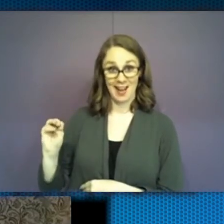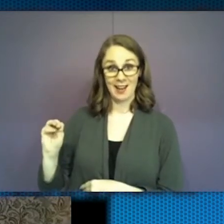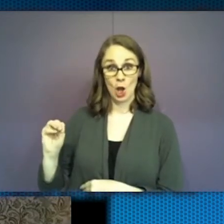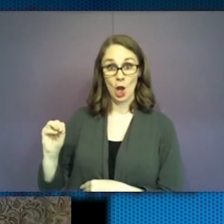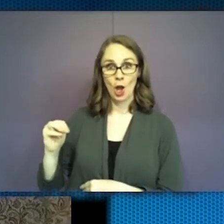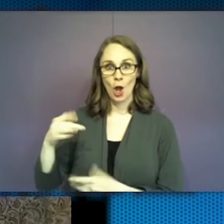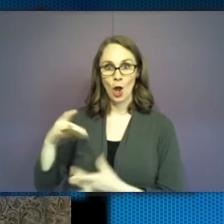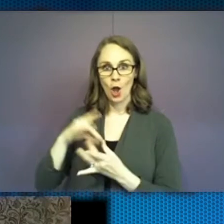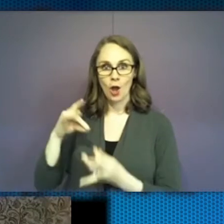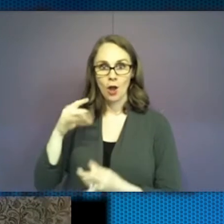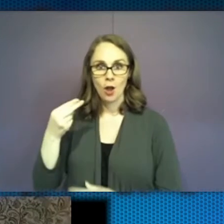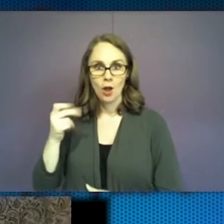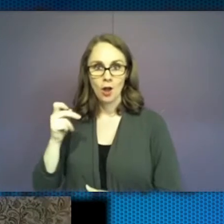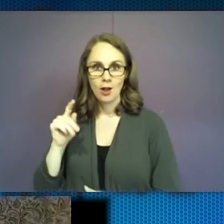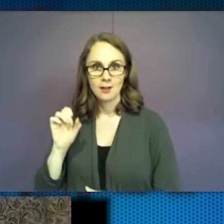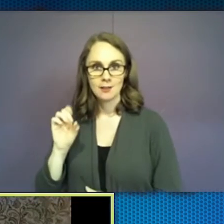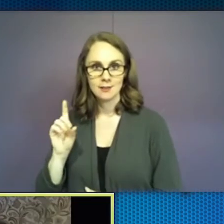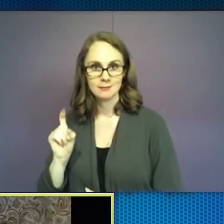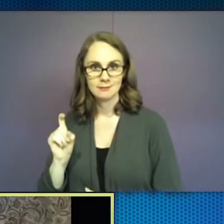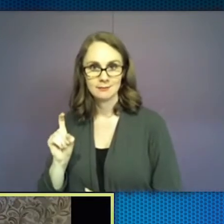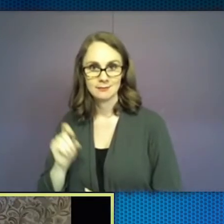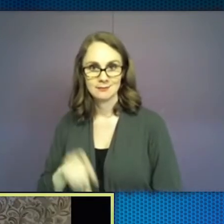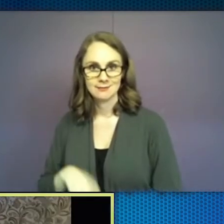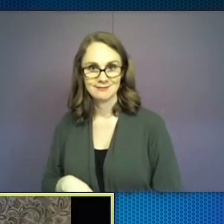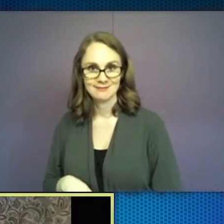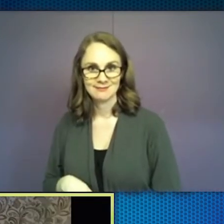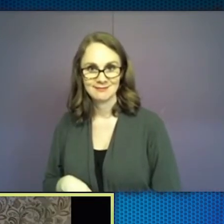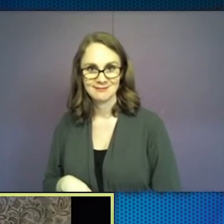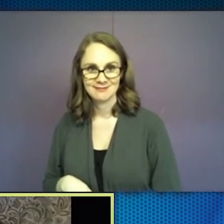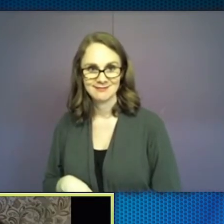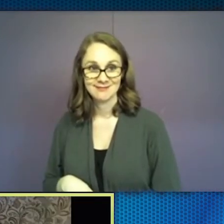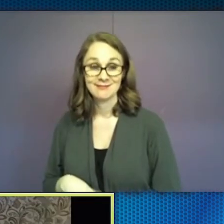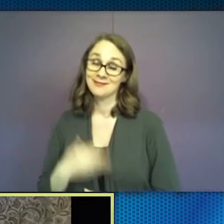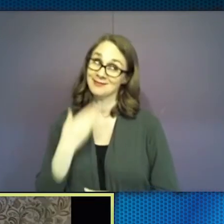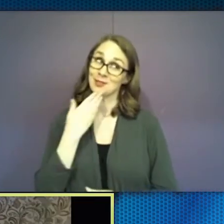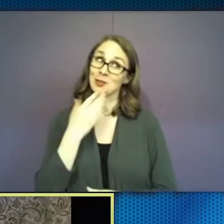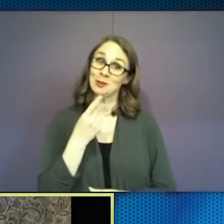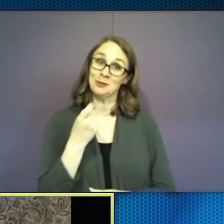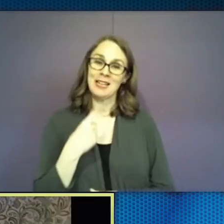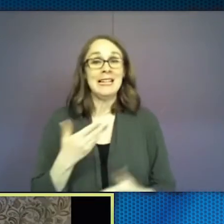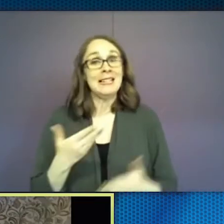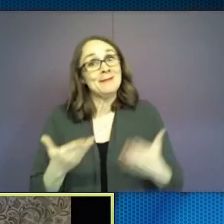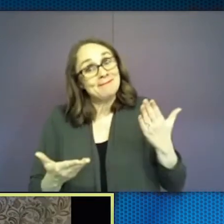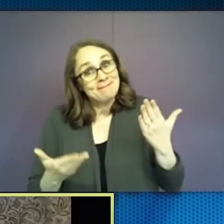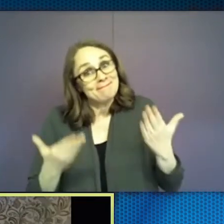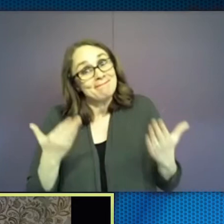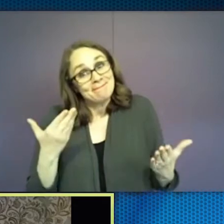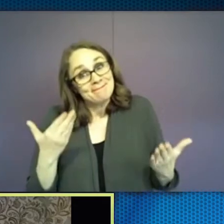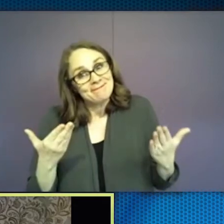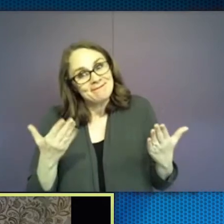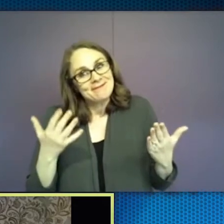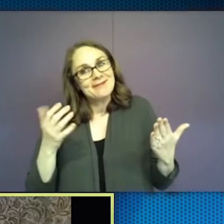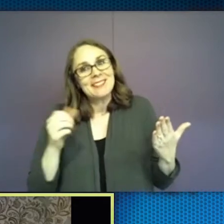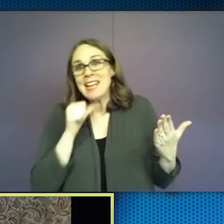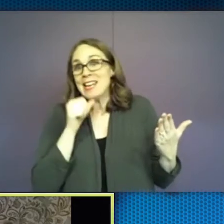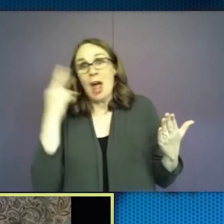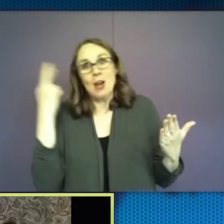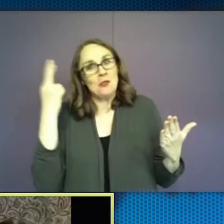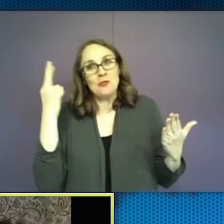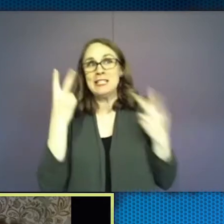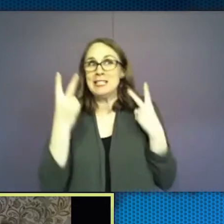haunted? It's a question. Good question. It might be, but that's not the reason to